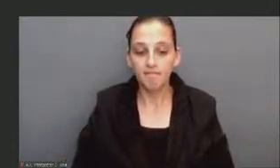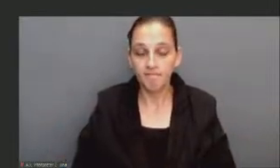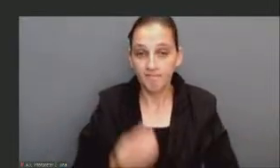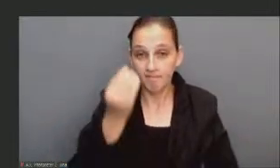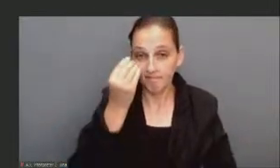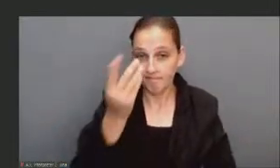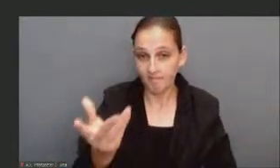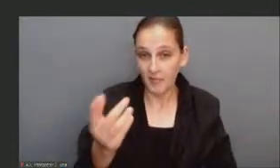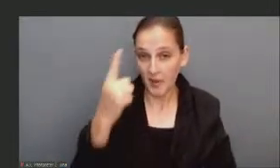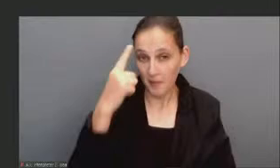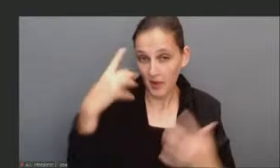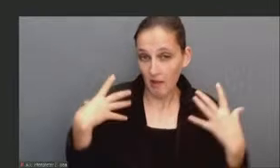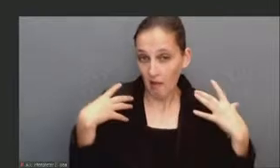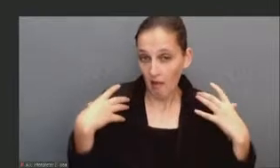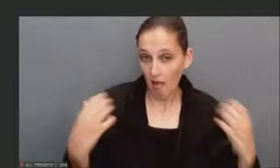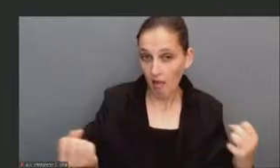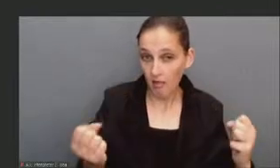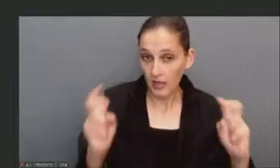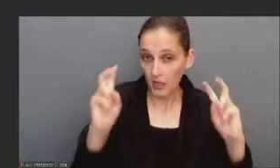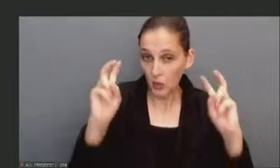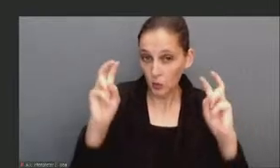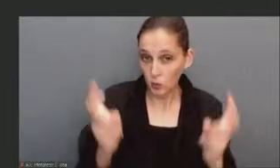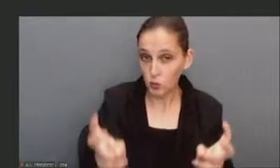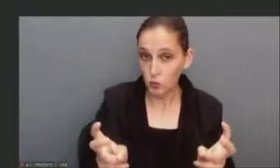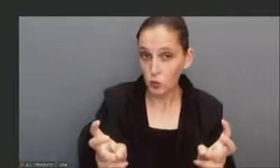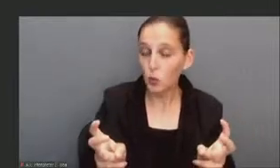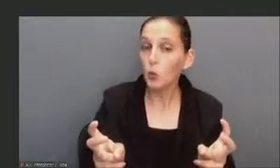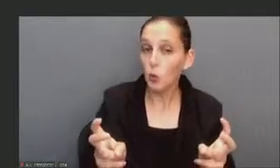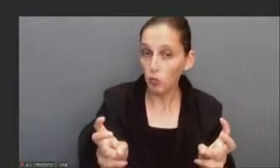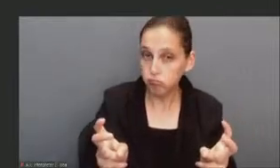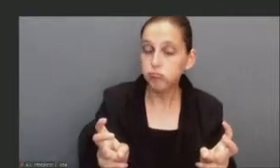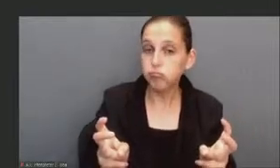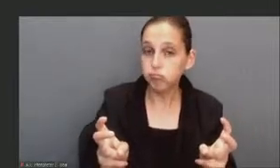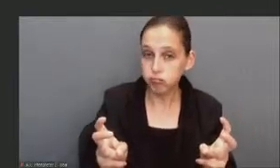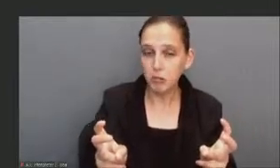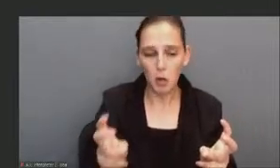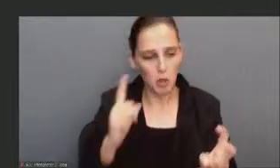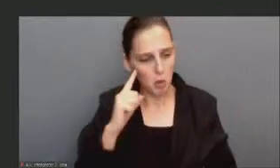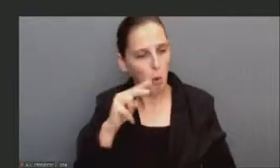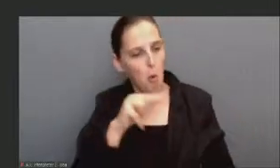more complicated than it may seem.